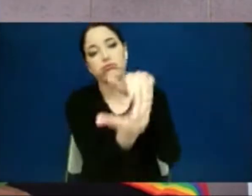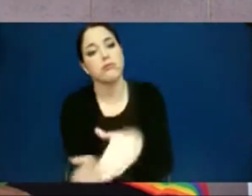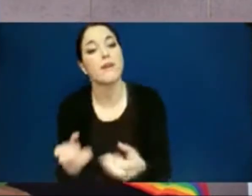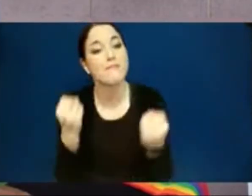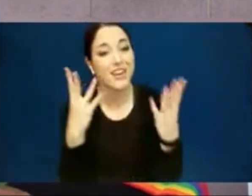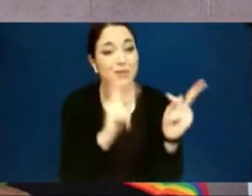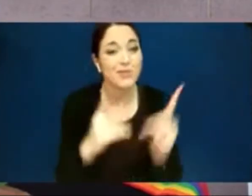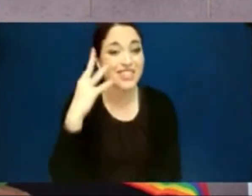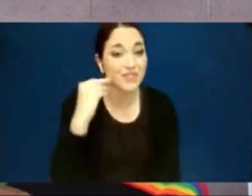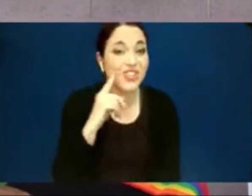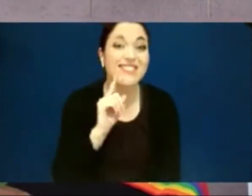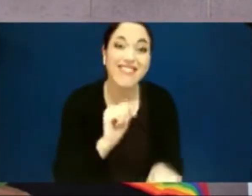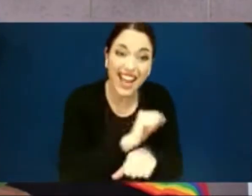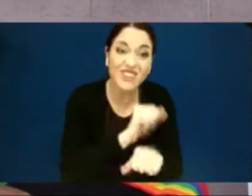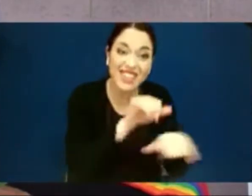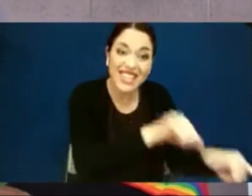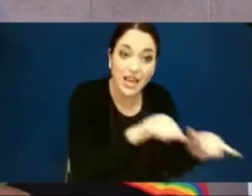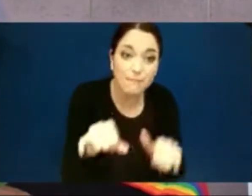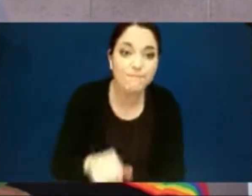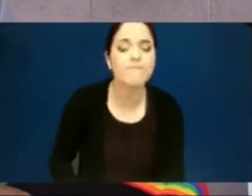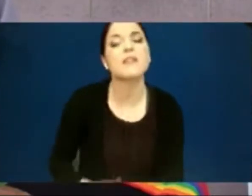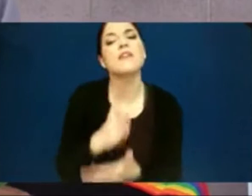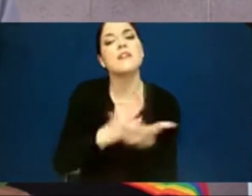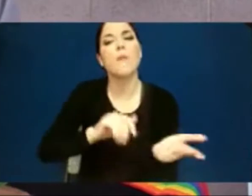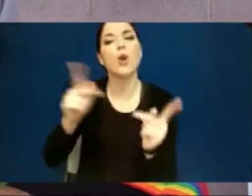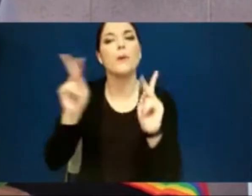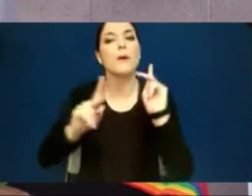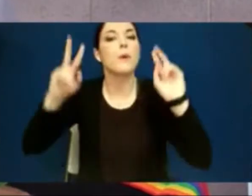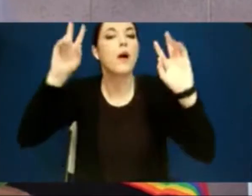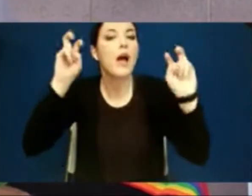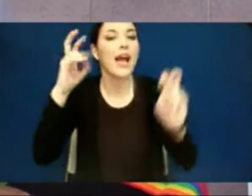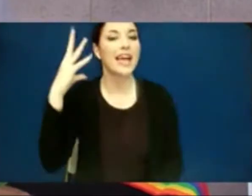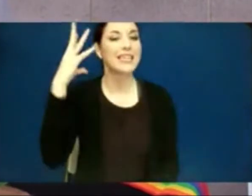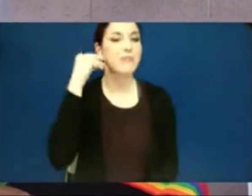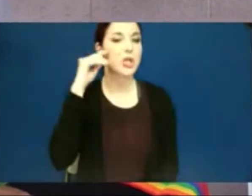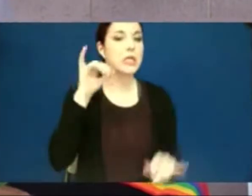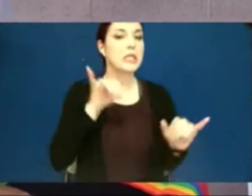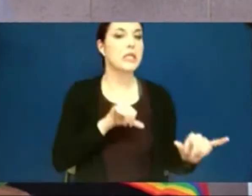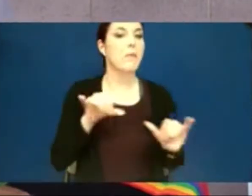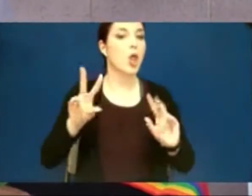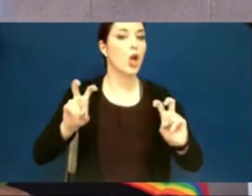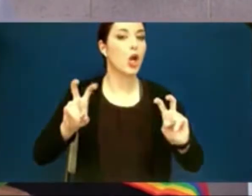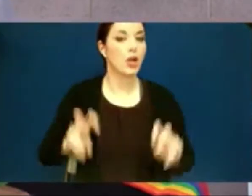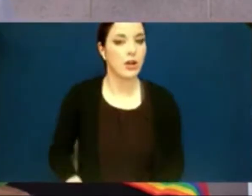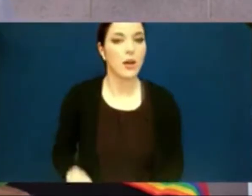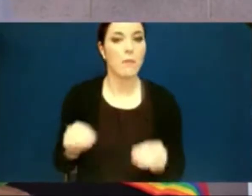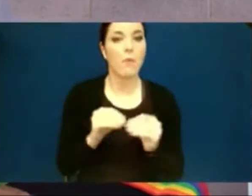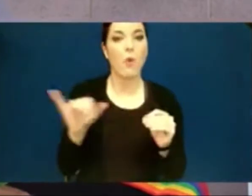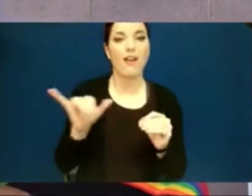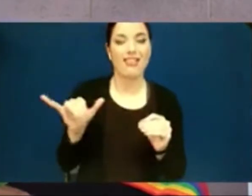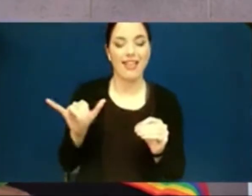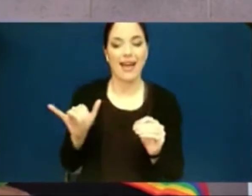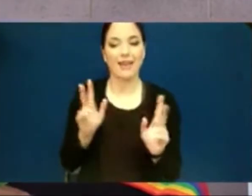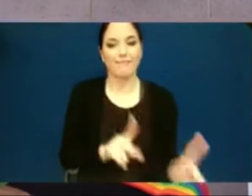are symbolically drowning in the face of such pain as a continuing effect of